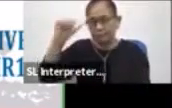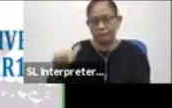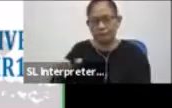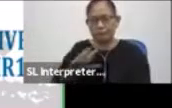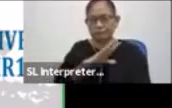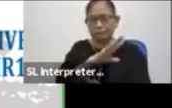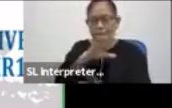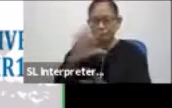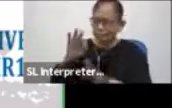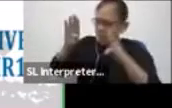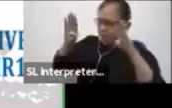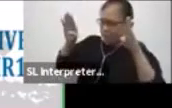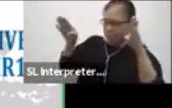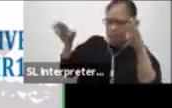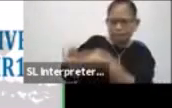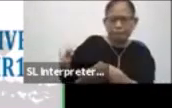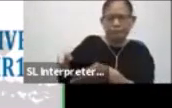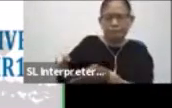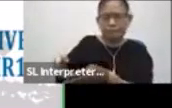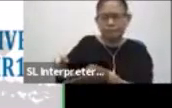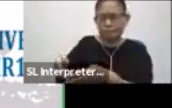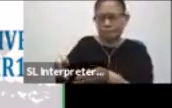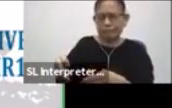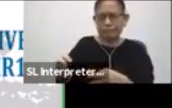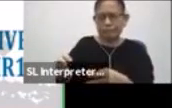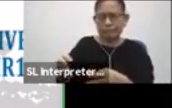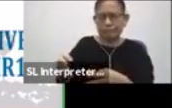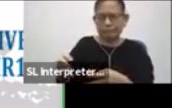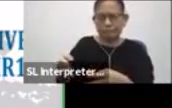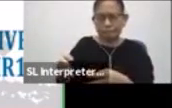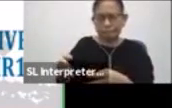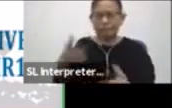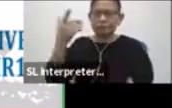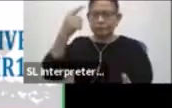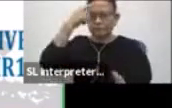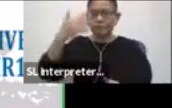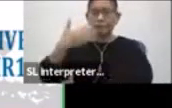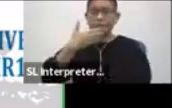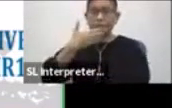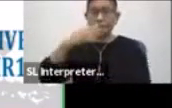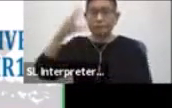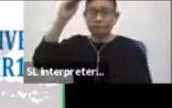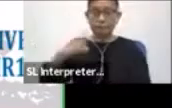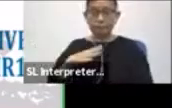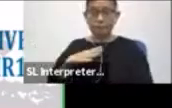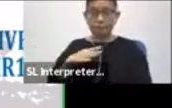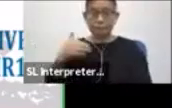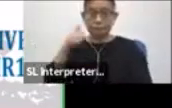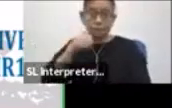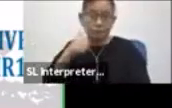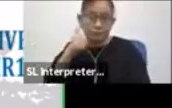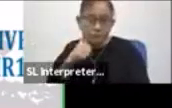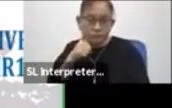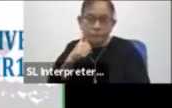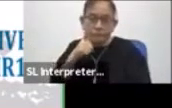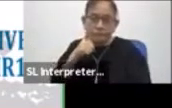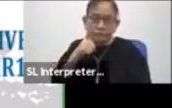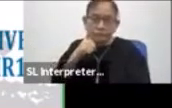implicitly on unmarried young men or young men or women, but rather than on the